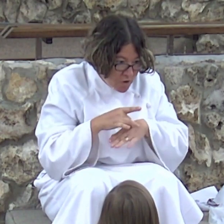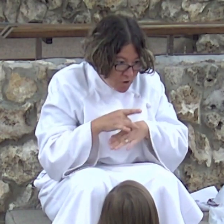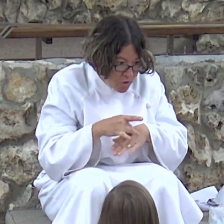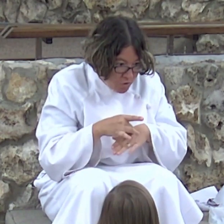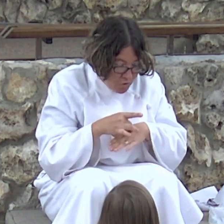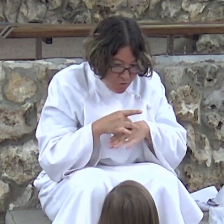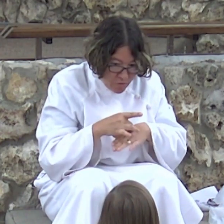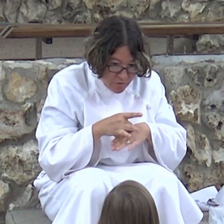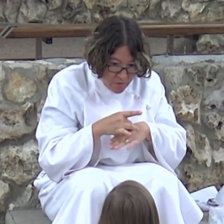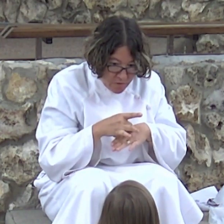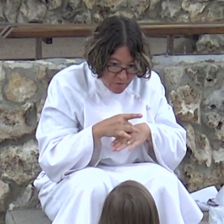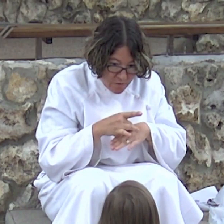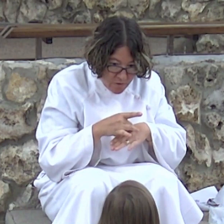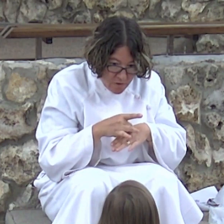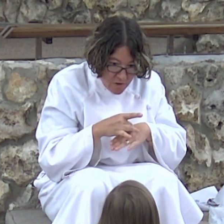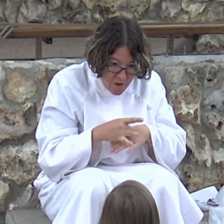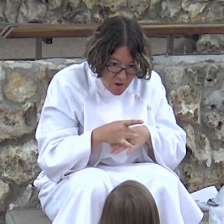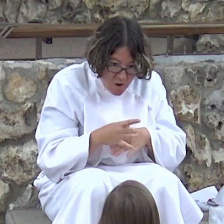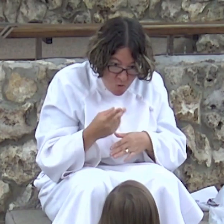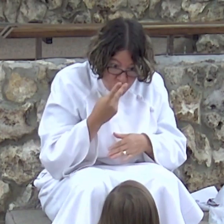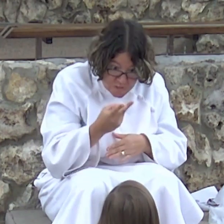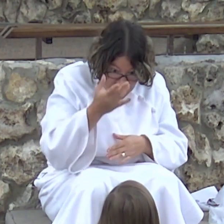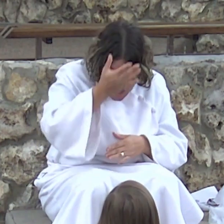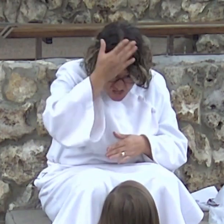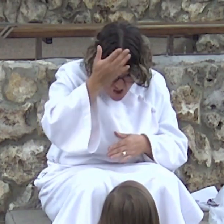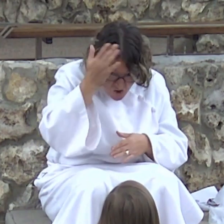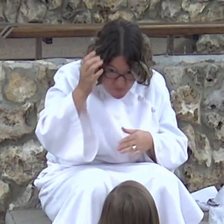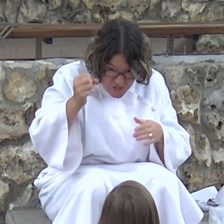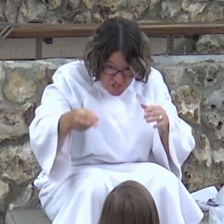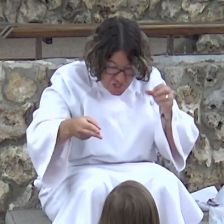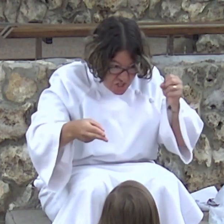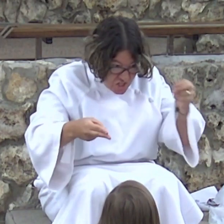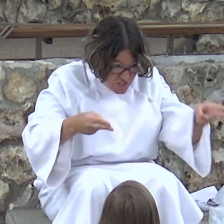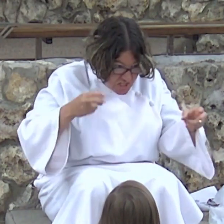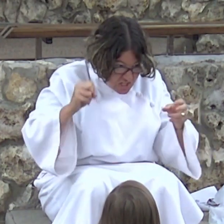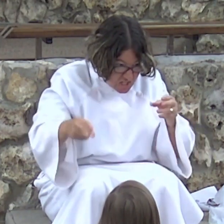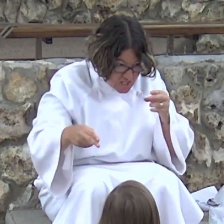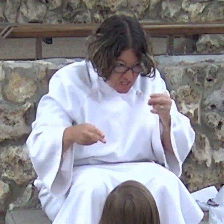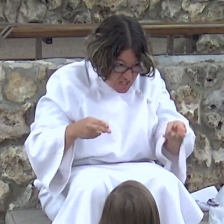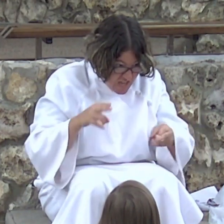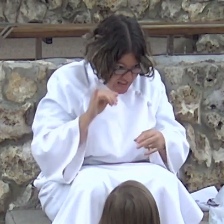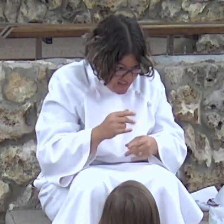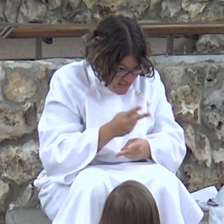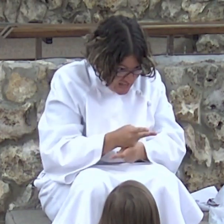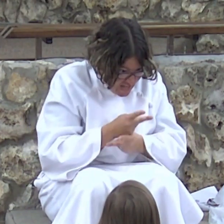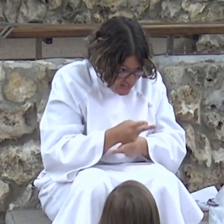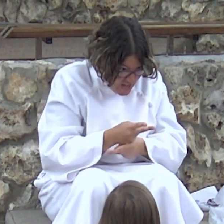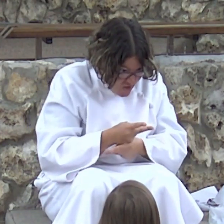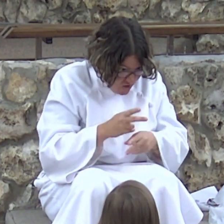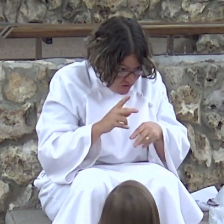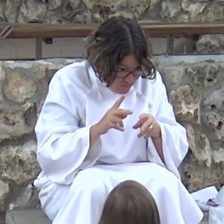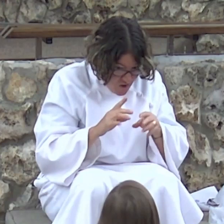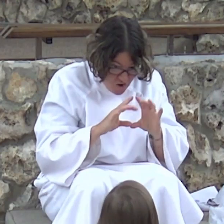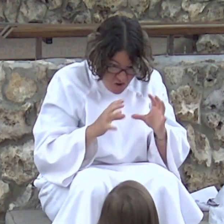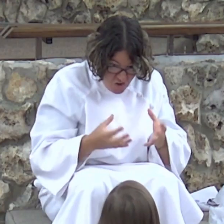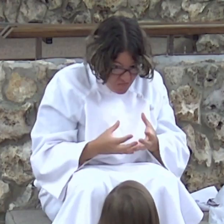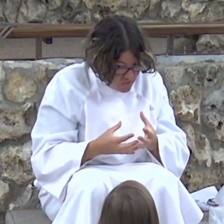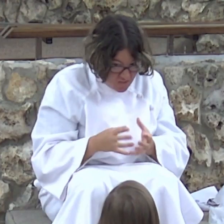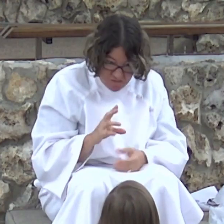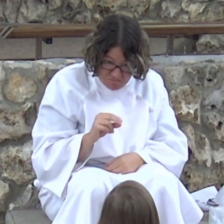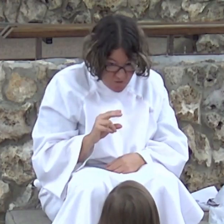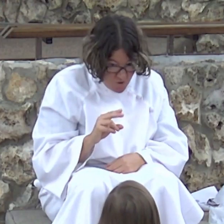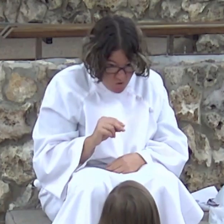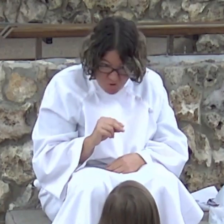Take care of our earth. When you see garbage, that taking care of our